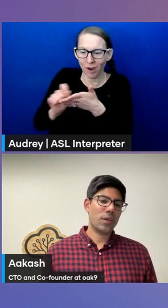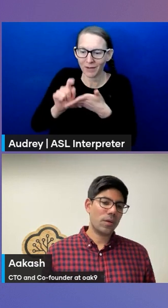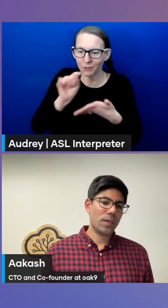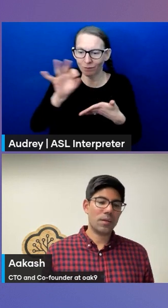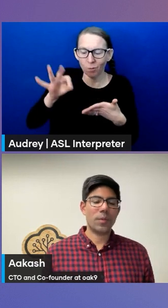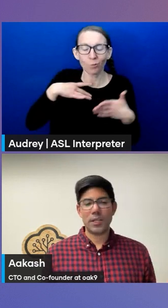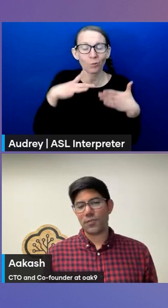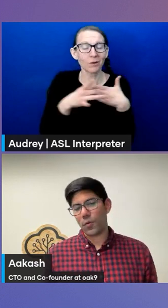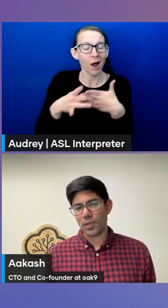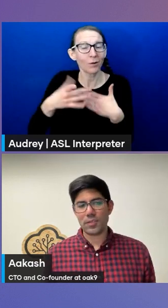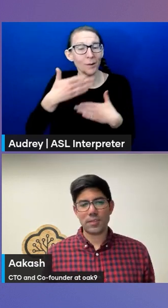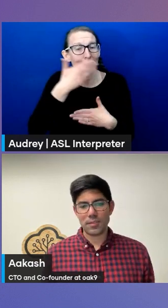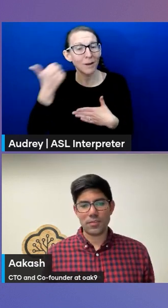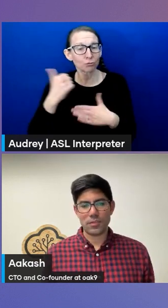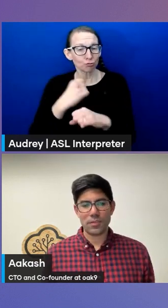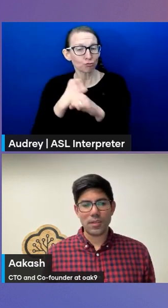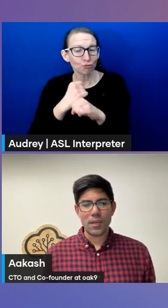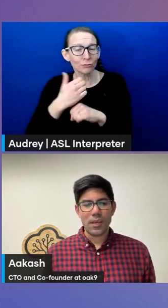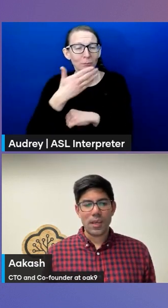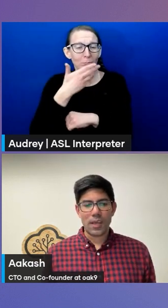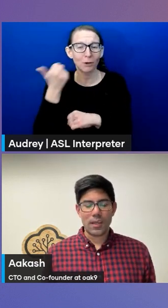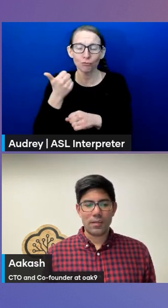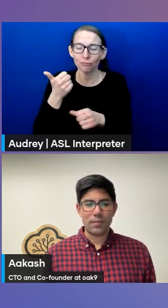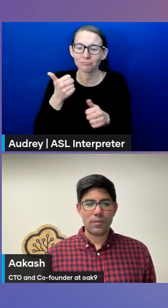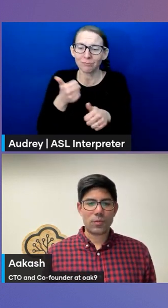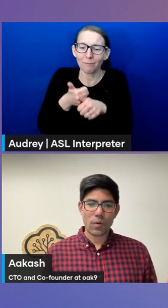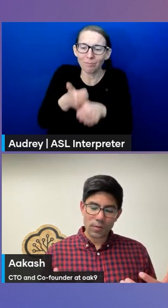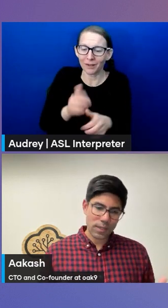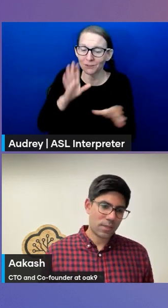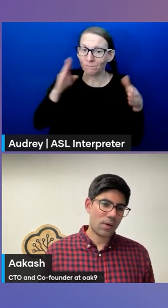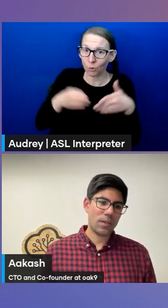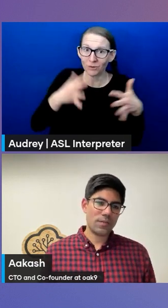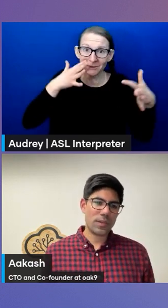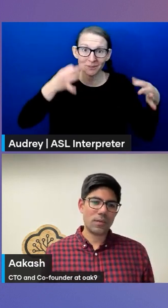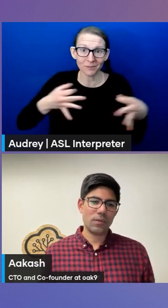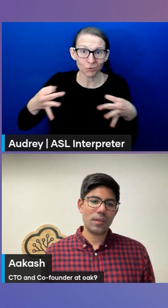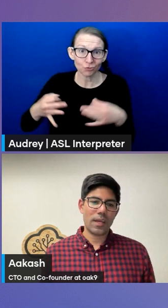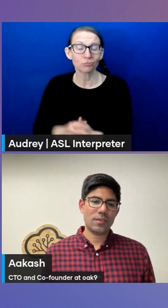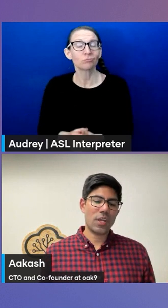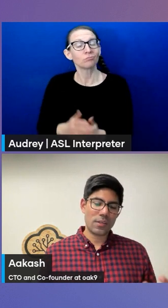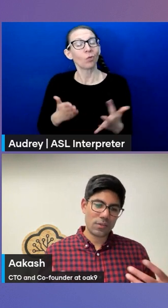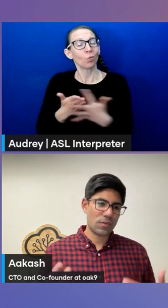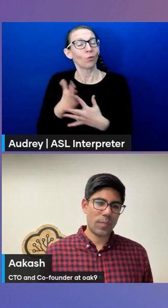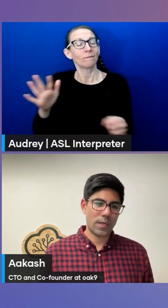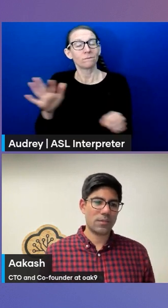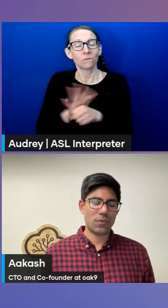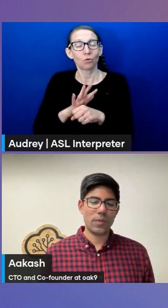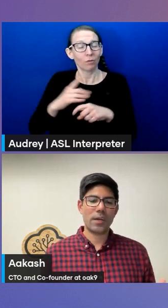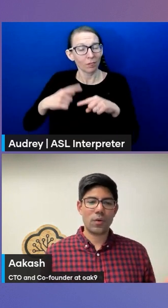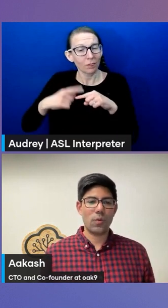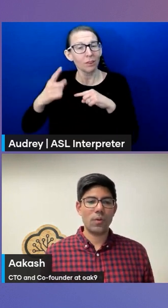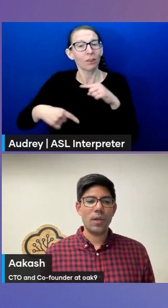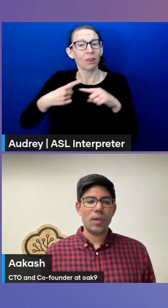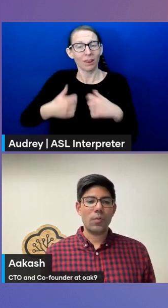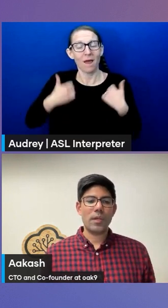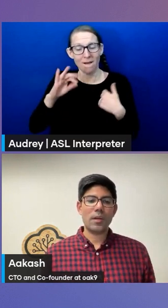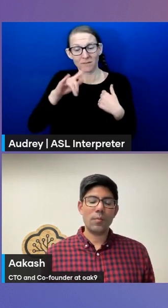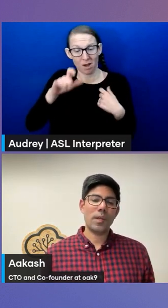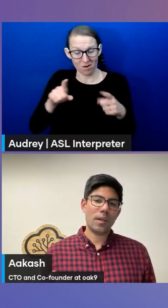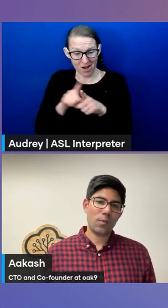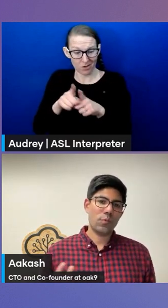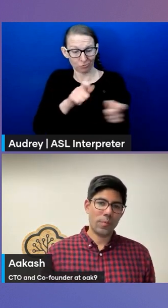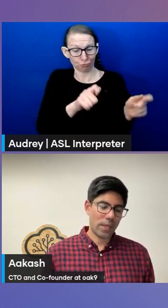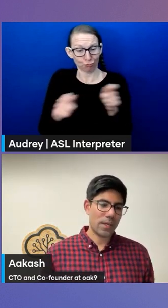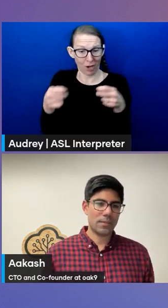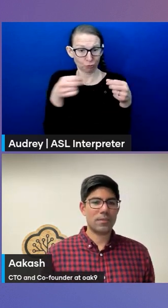better security and compliance-focused decisions. And throughout the entire lifecycle, as changes are made to that code, we can come